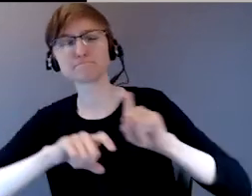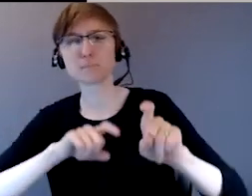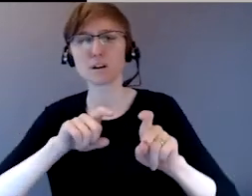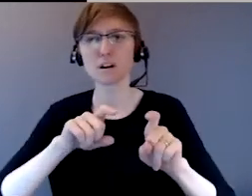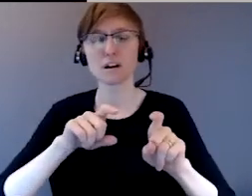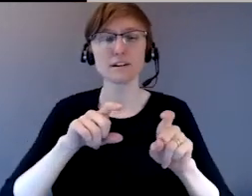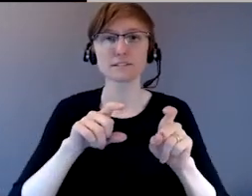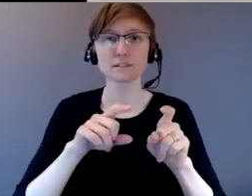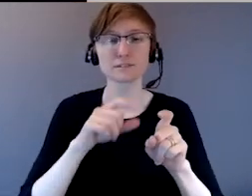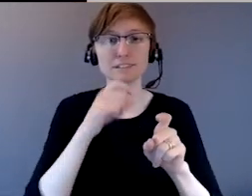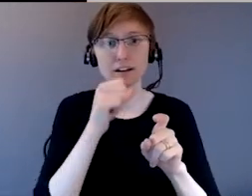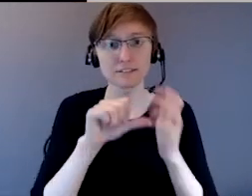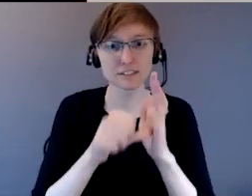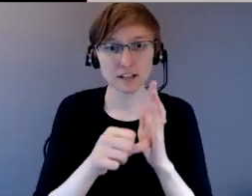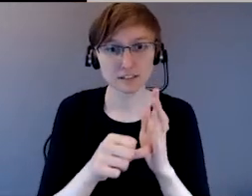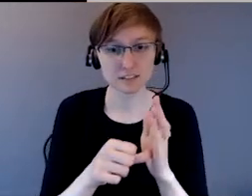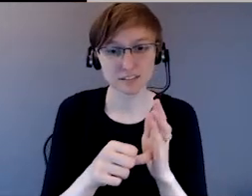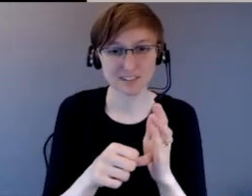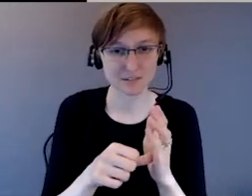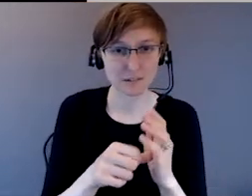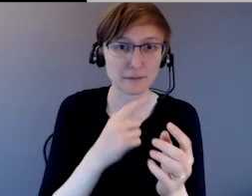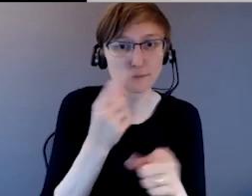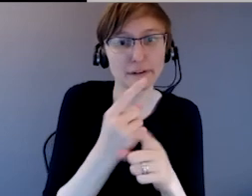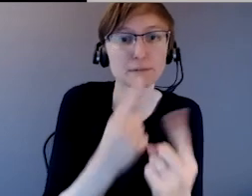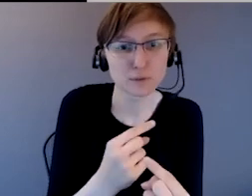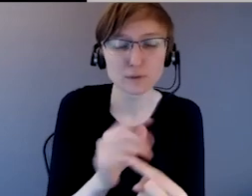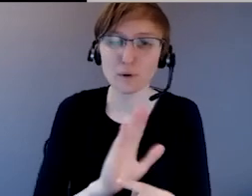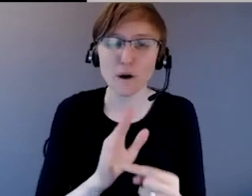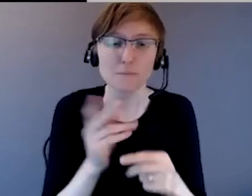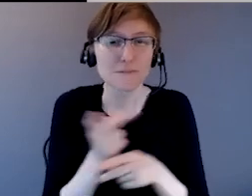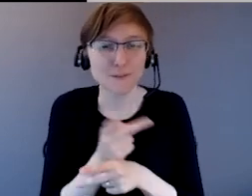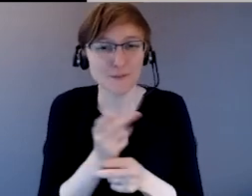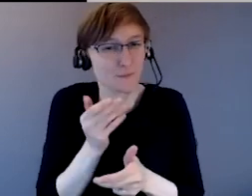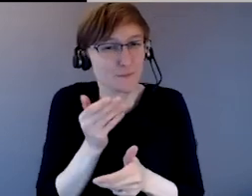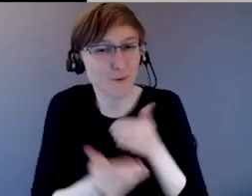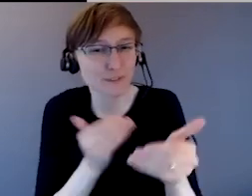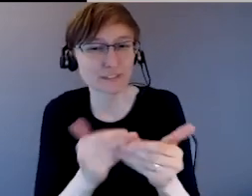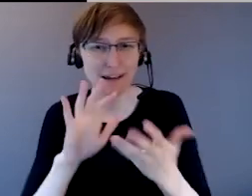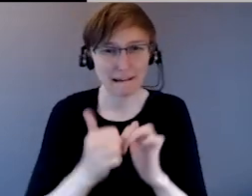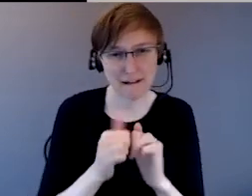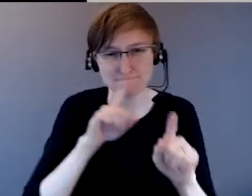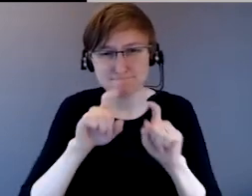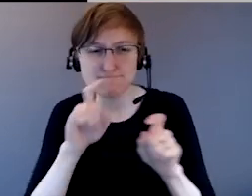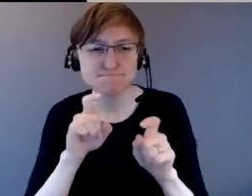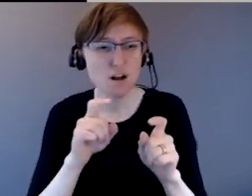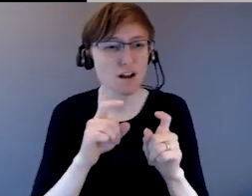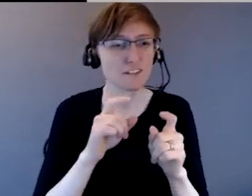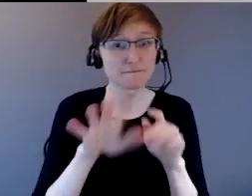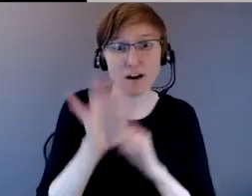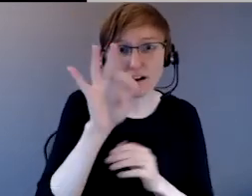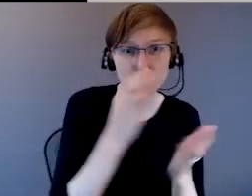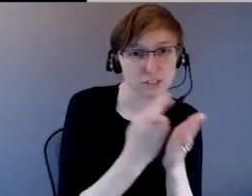finding out variables, different answers, different resources required, unanticipated outcomes. Where are the